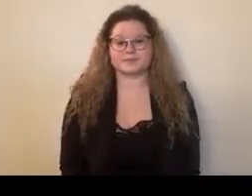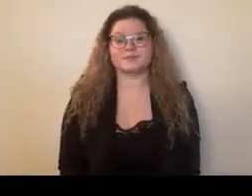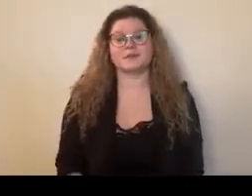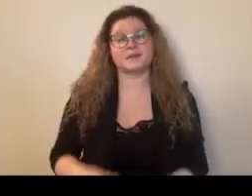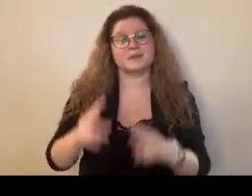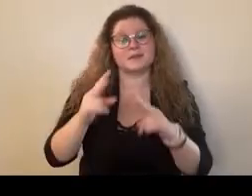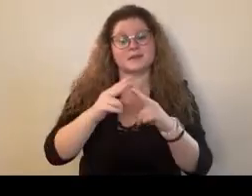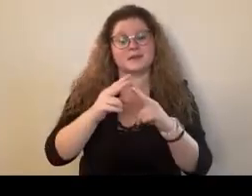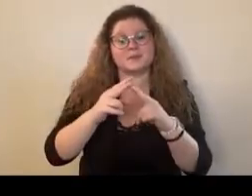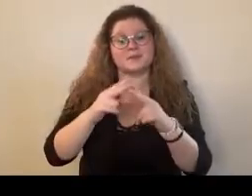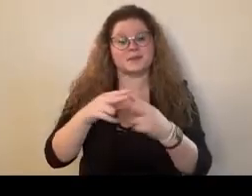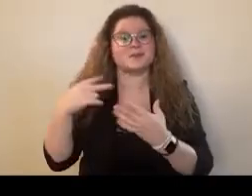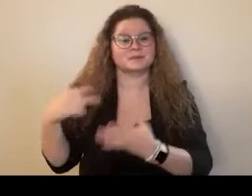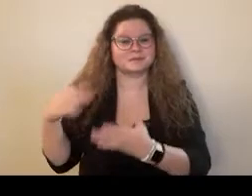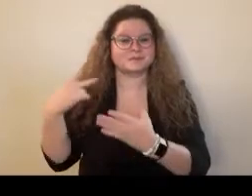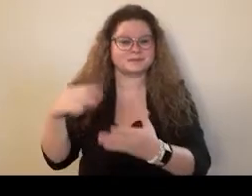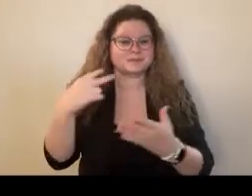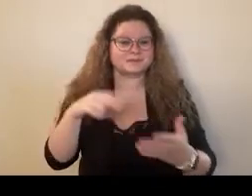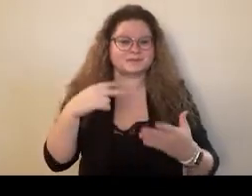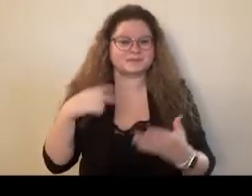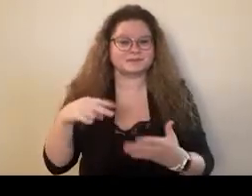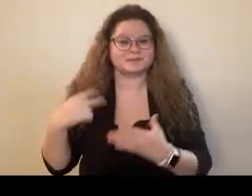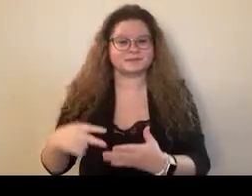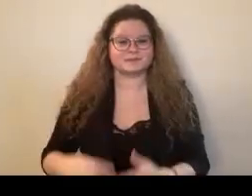dance to the tune of the music.